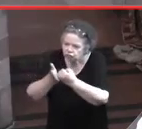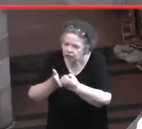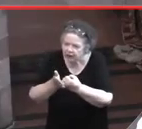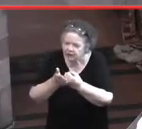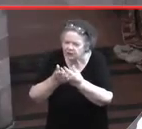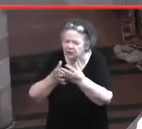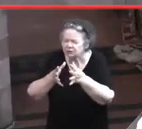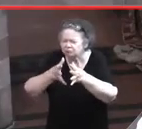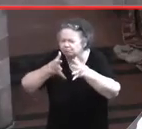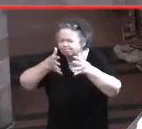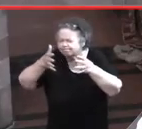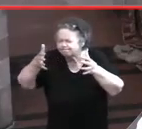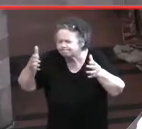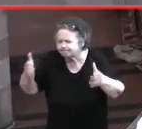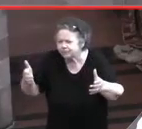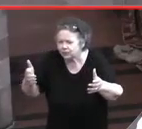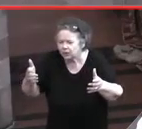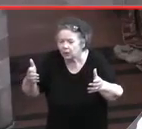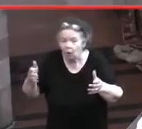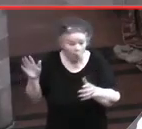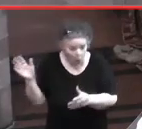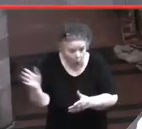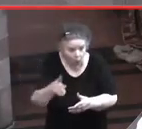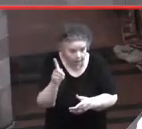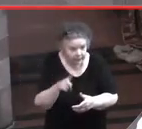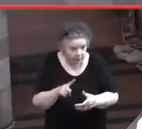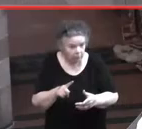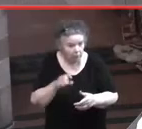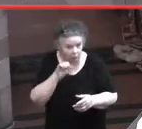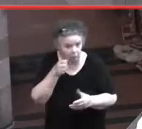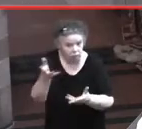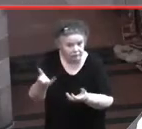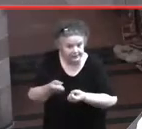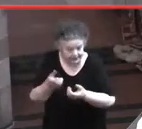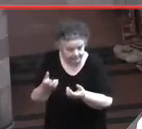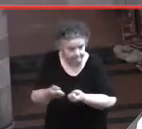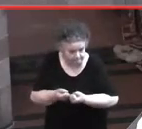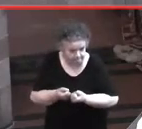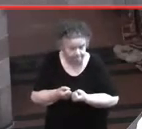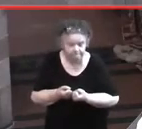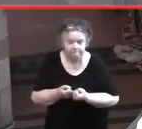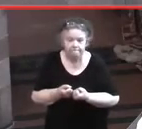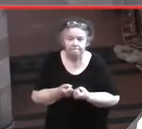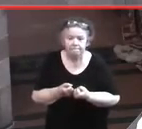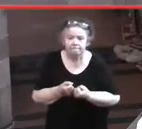abundance in common with us all, with all disciples.